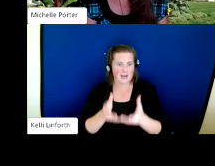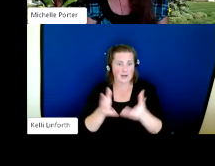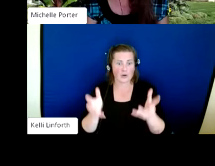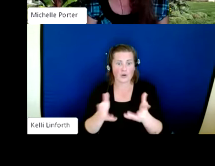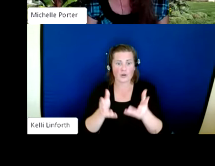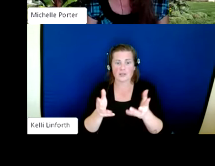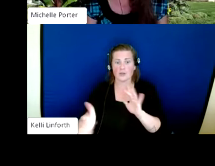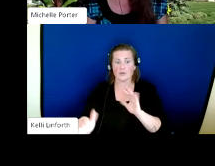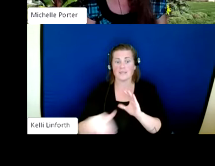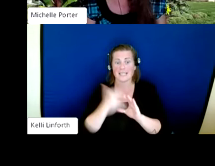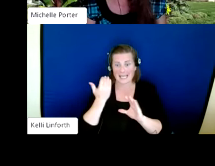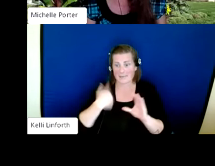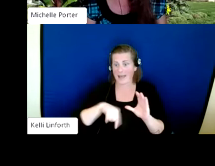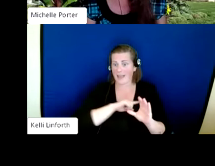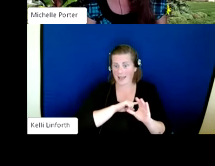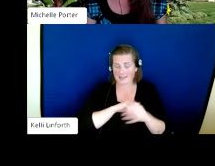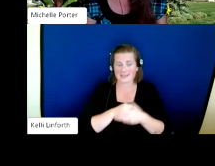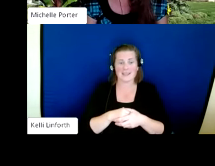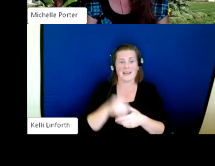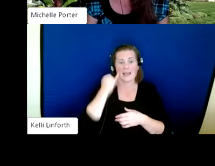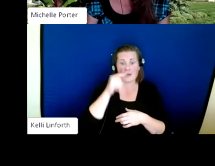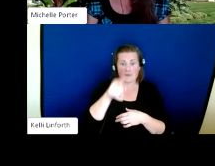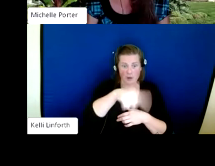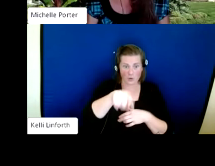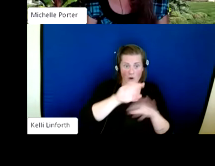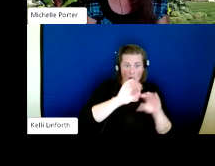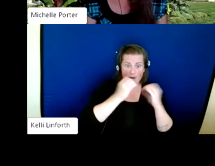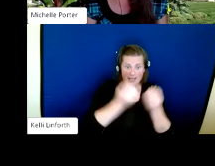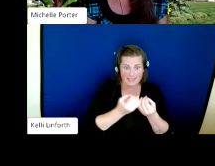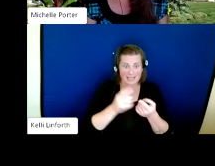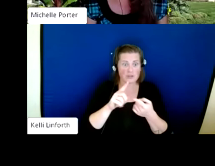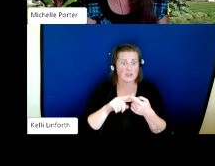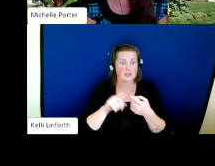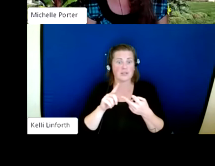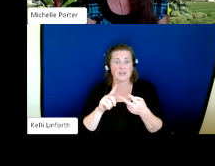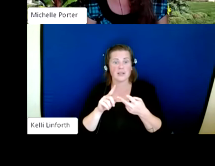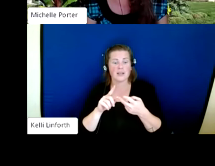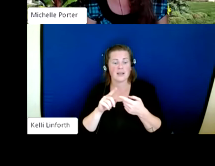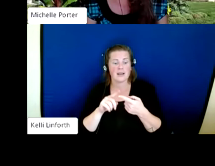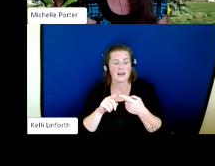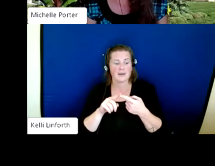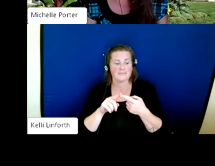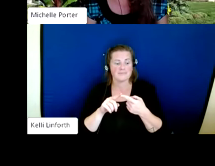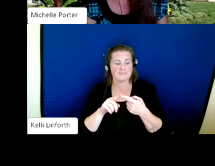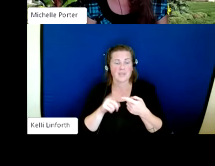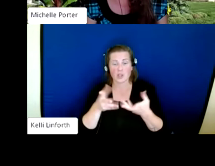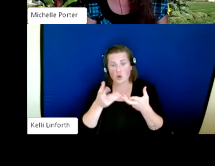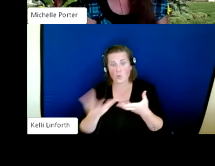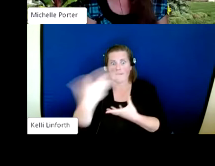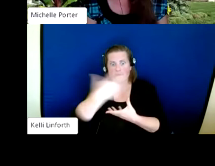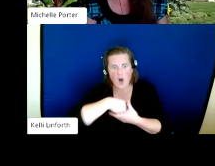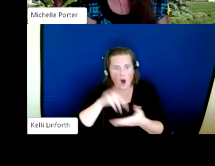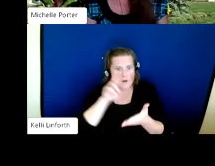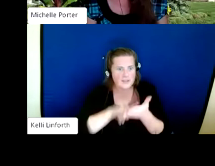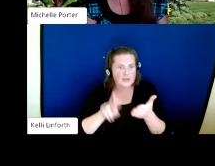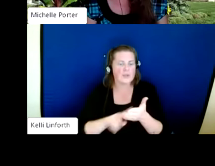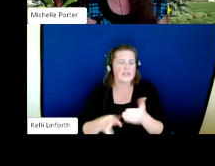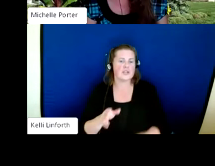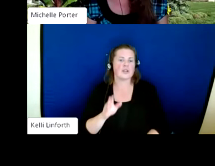to email us if you're an organization and you think you might like to engage with the research or future